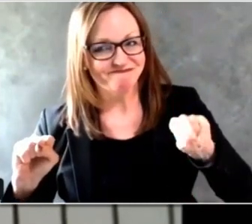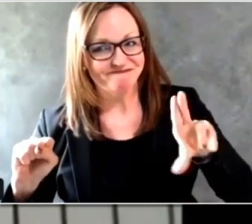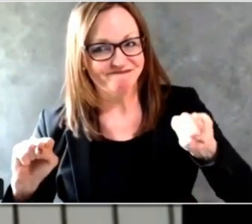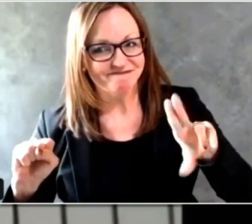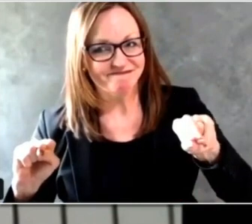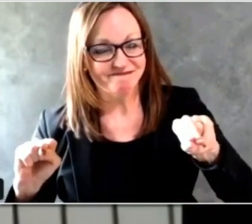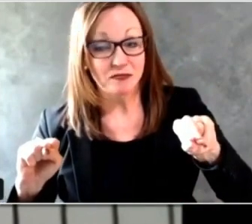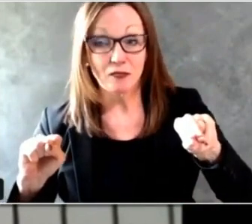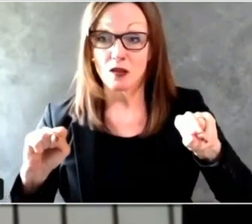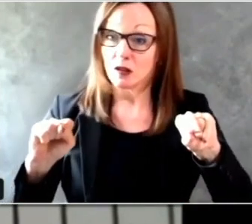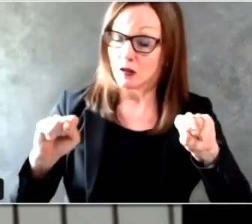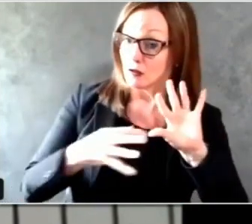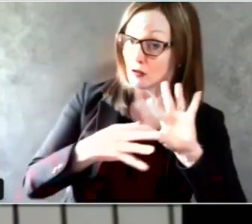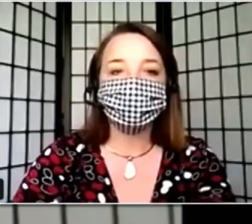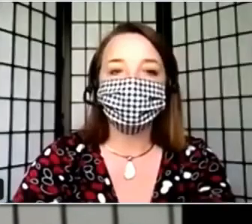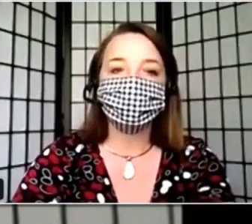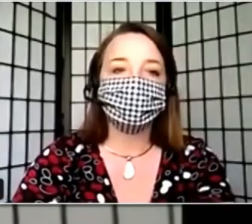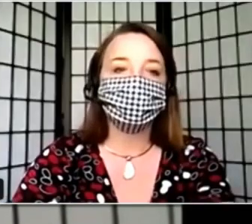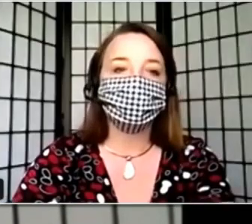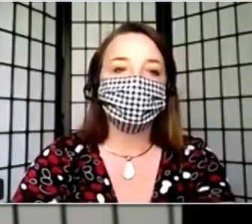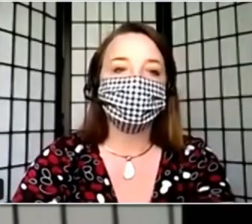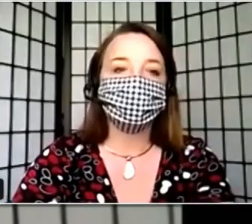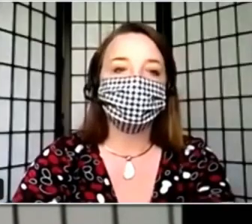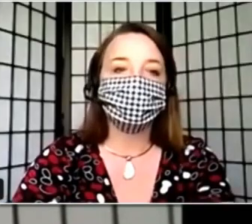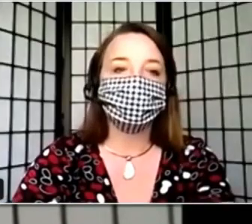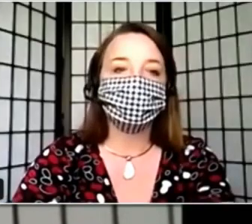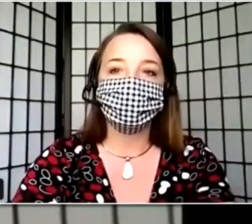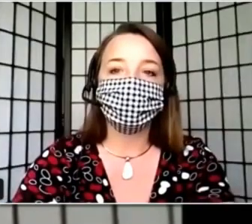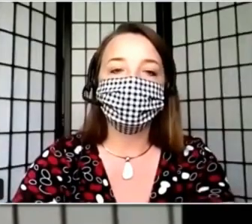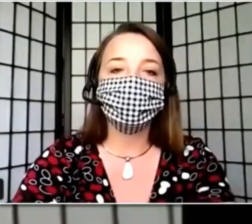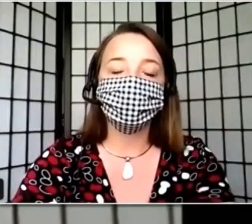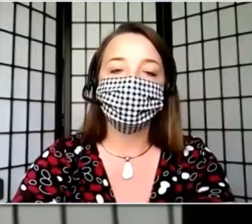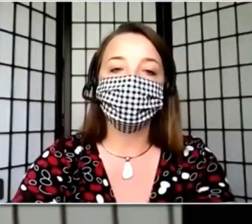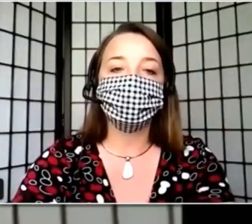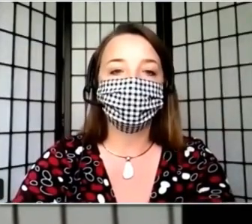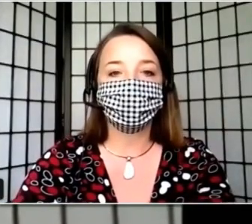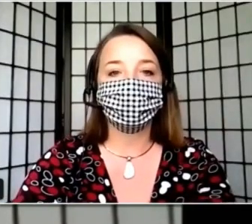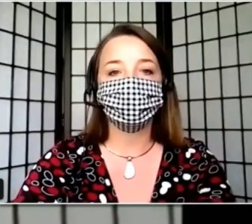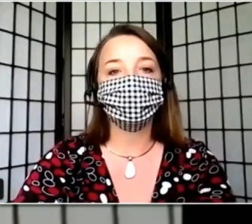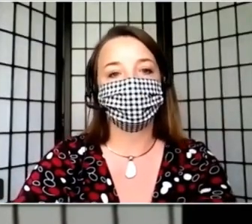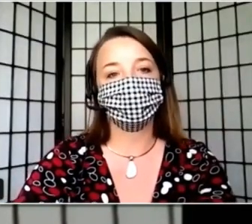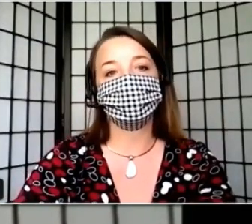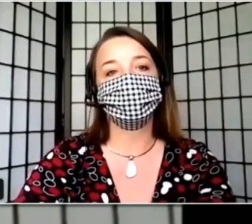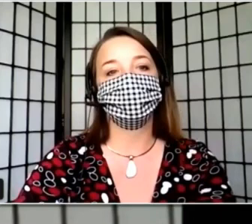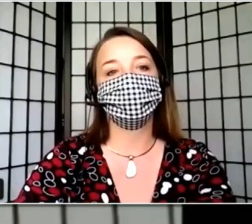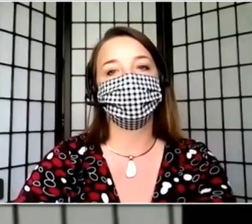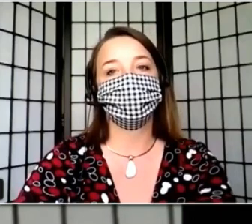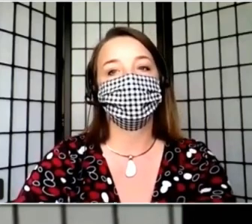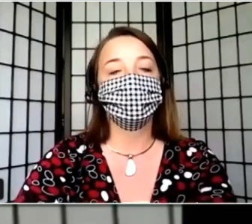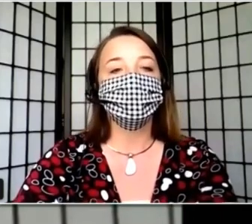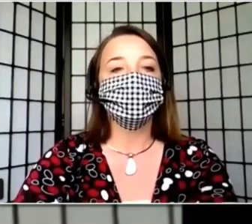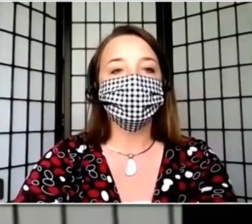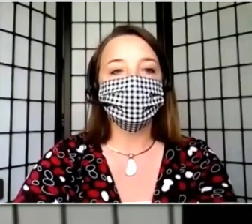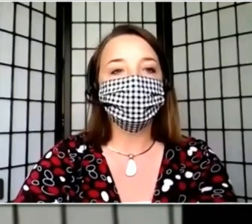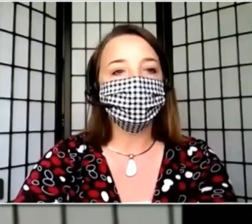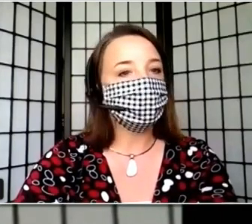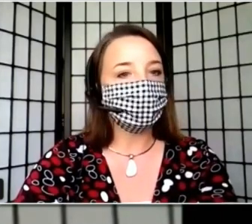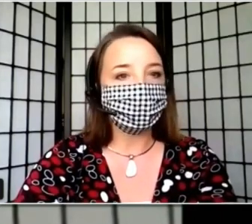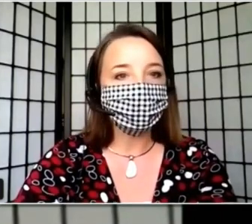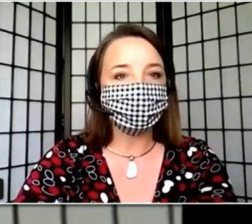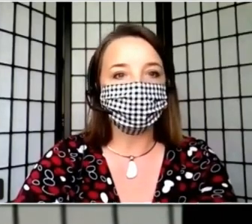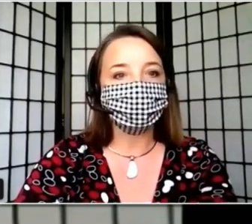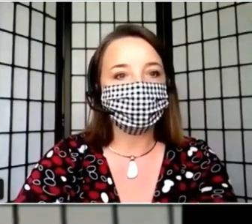44,135. Our total number of deaths is now 859, which is an increase of 13. This